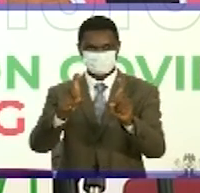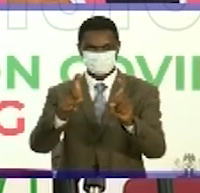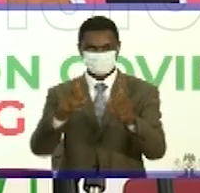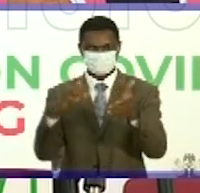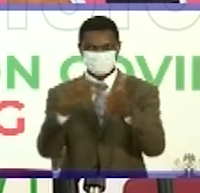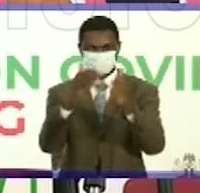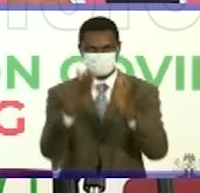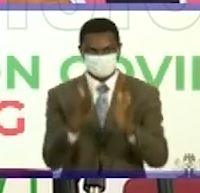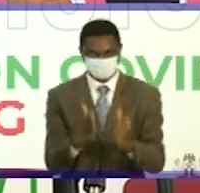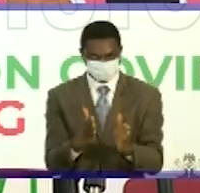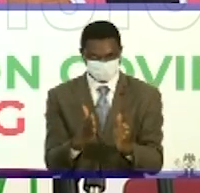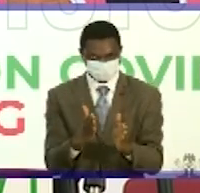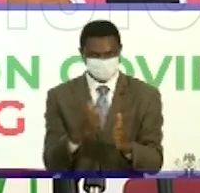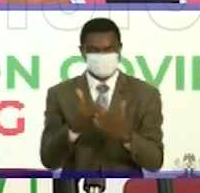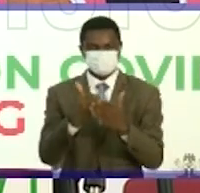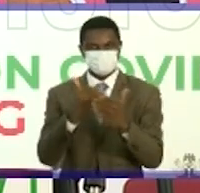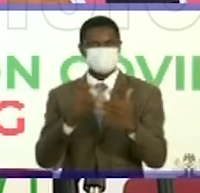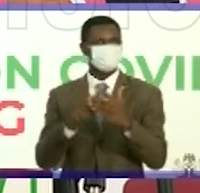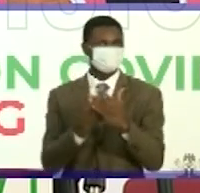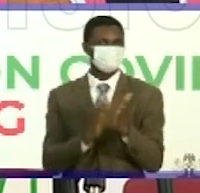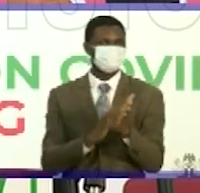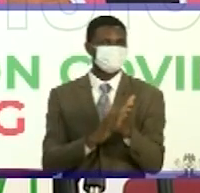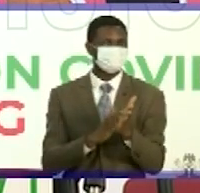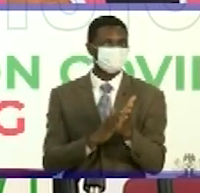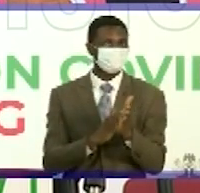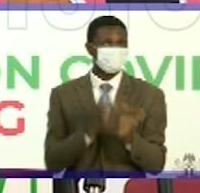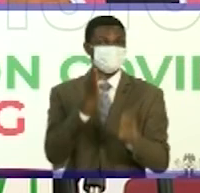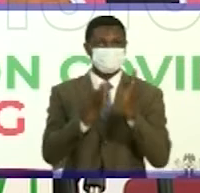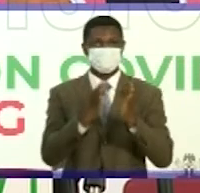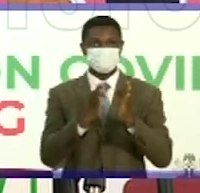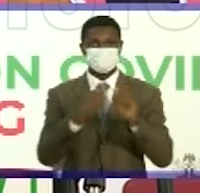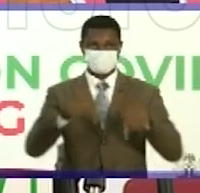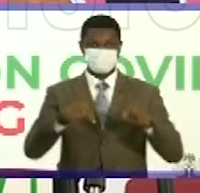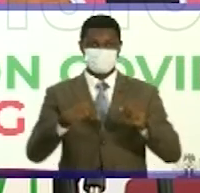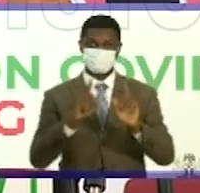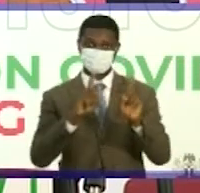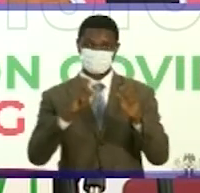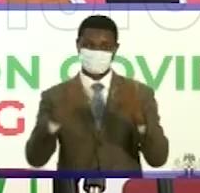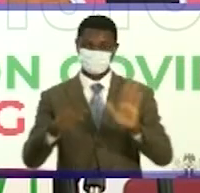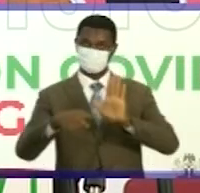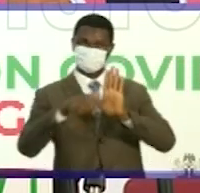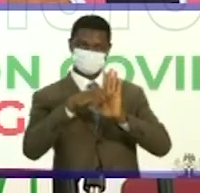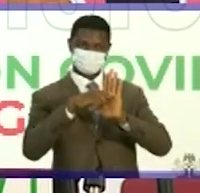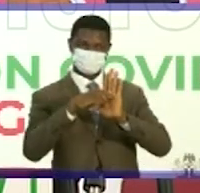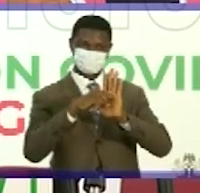and you are negative, the value of that test is at the time the sample was taken.